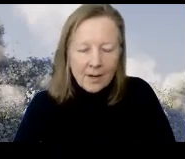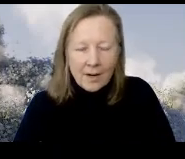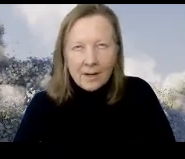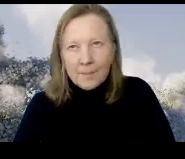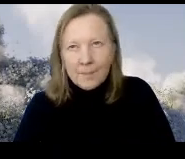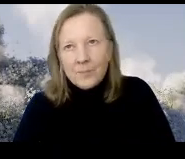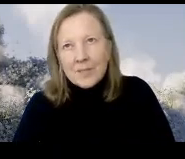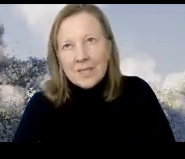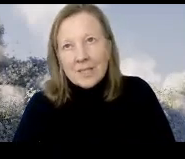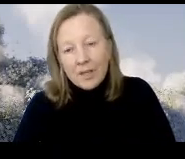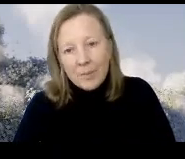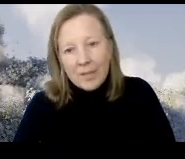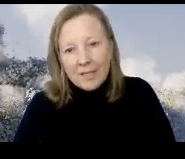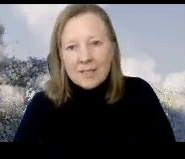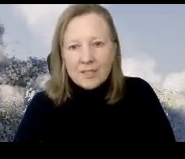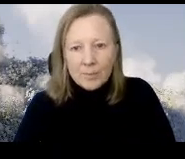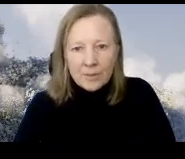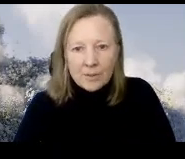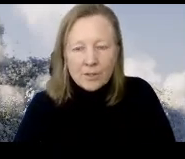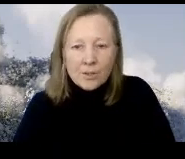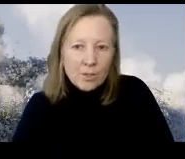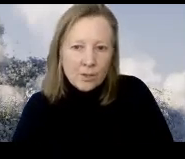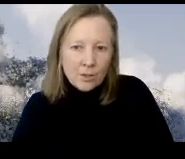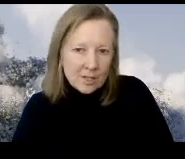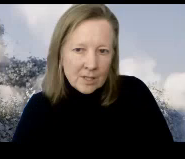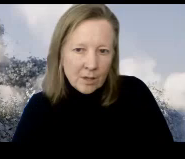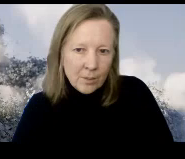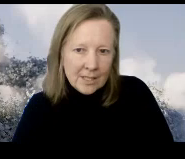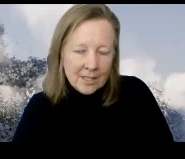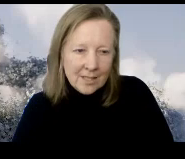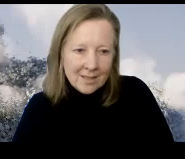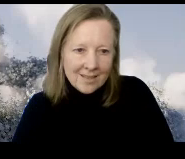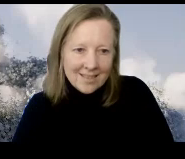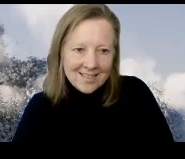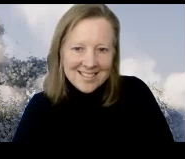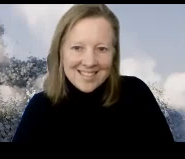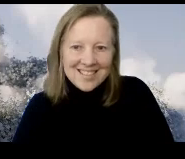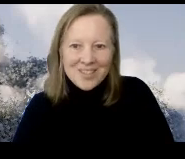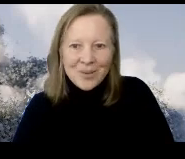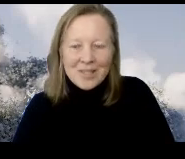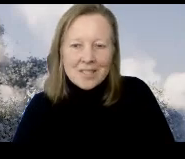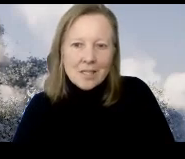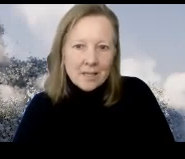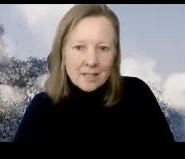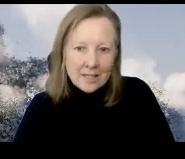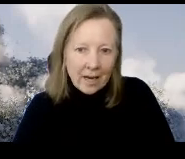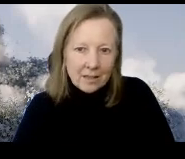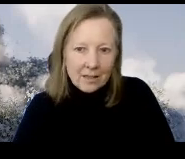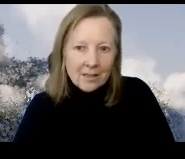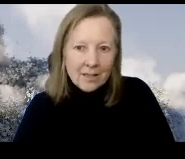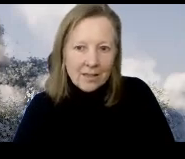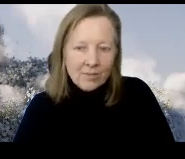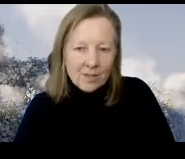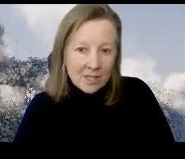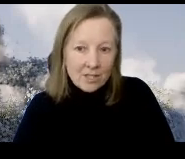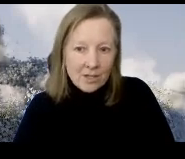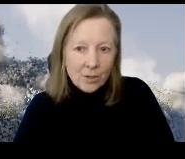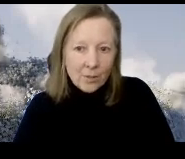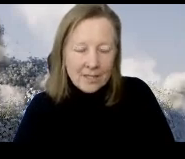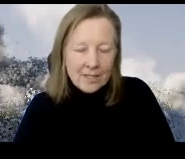four. CELBAN is similar to the nursing OET. So it's not exactly like